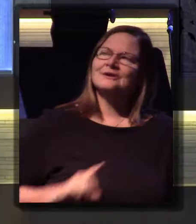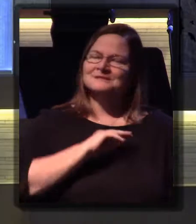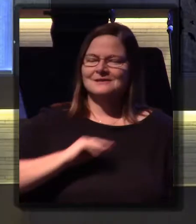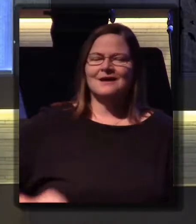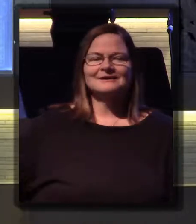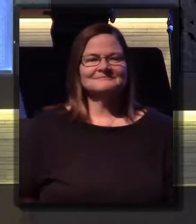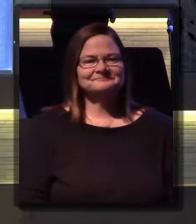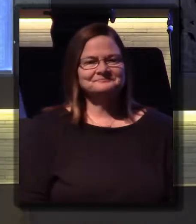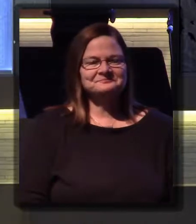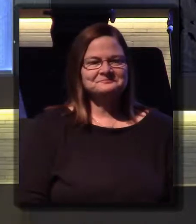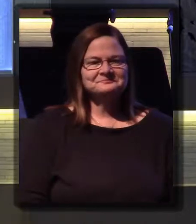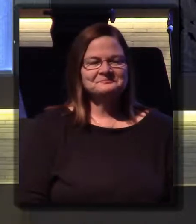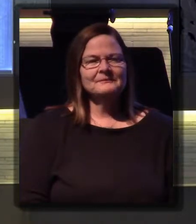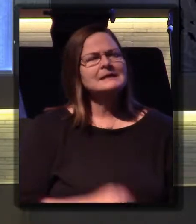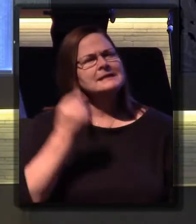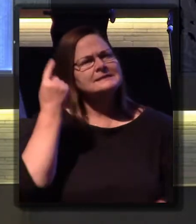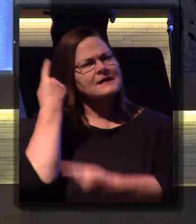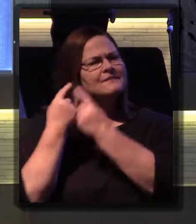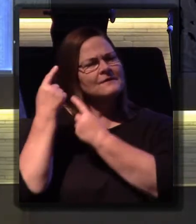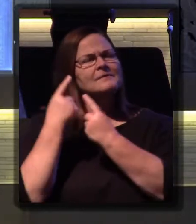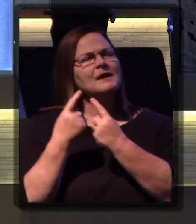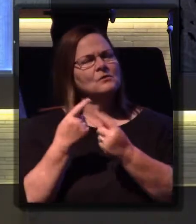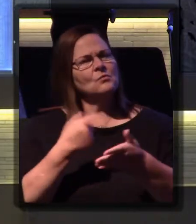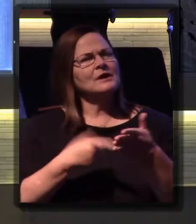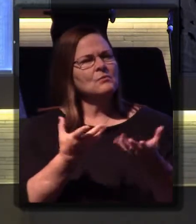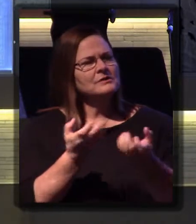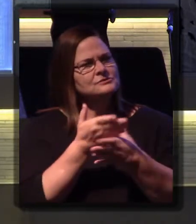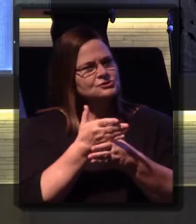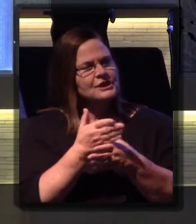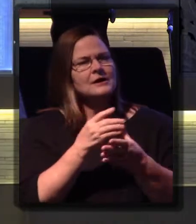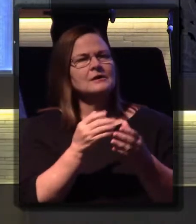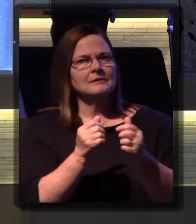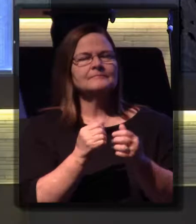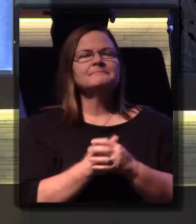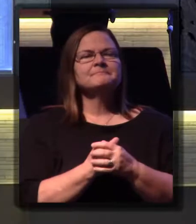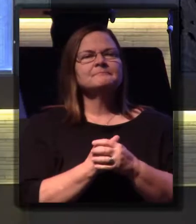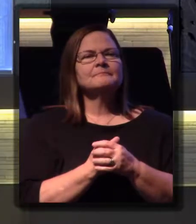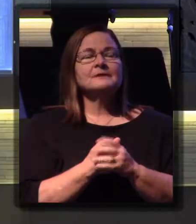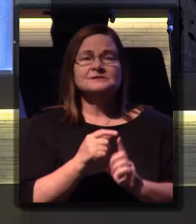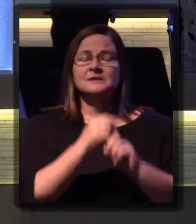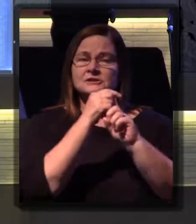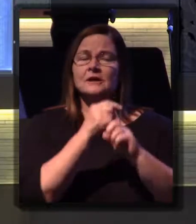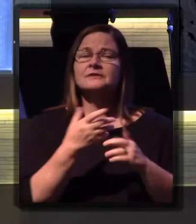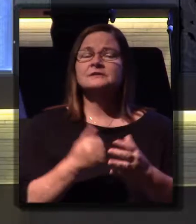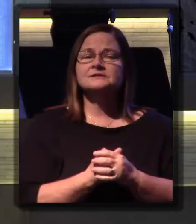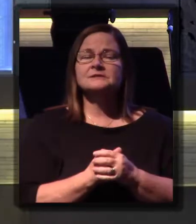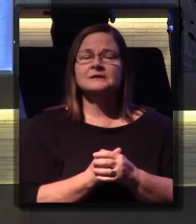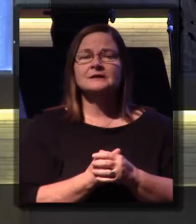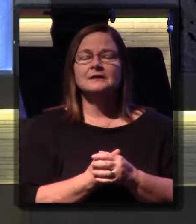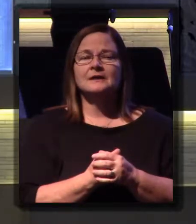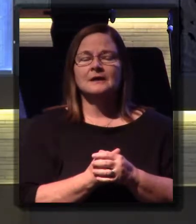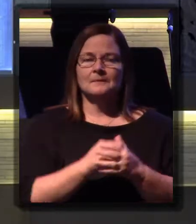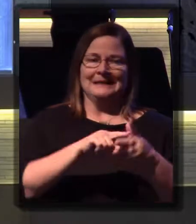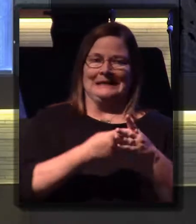worship with you, our Lord and Messiah. Well, as I considered what I might share from God's Word today,